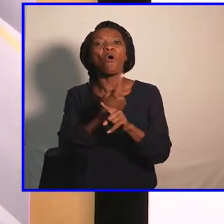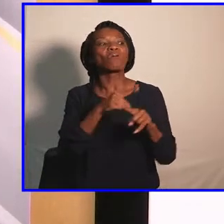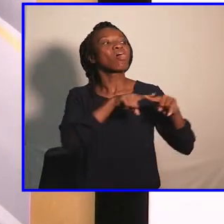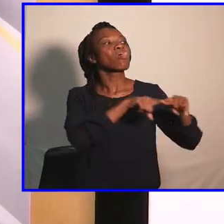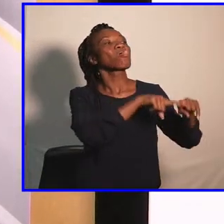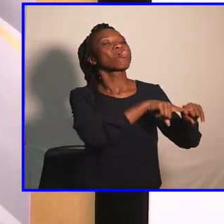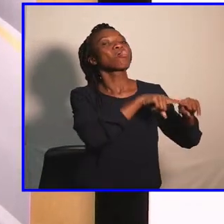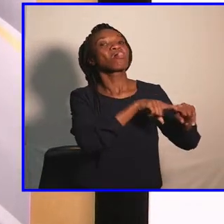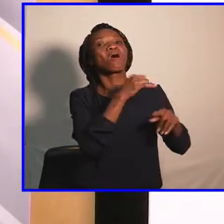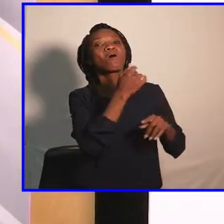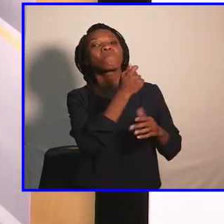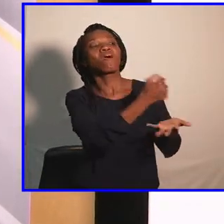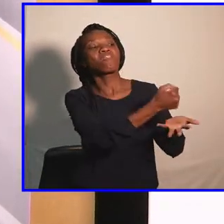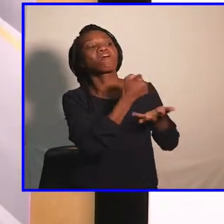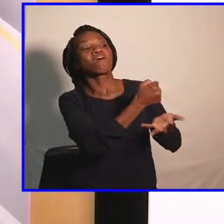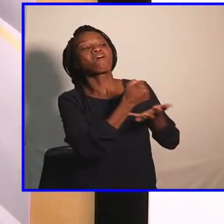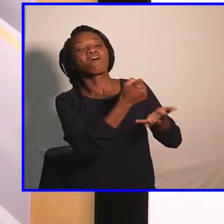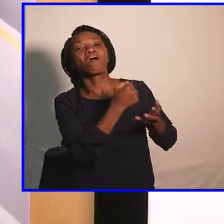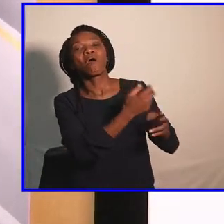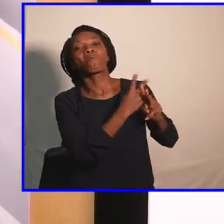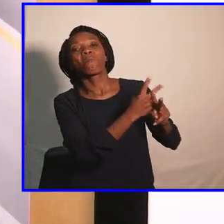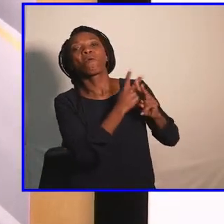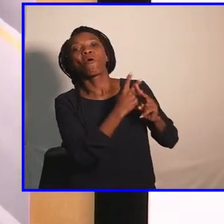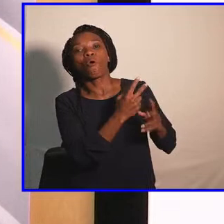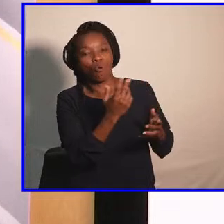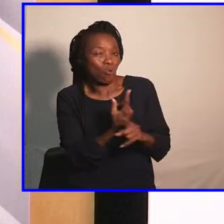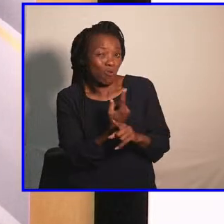largely relied on borrowing.